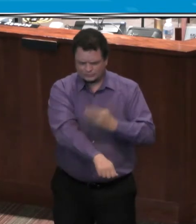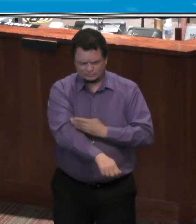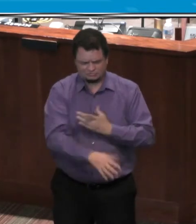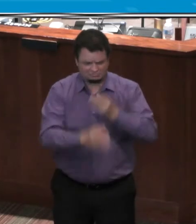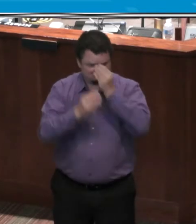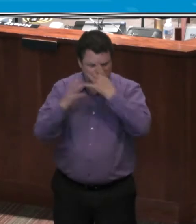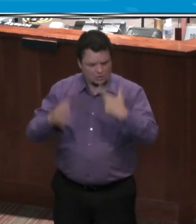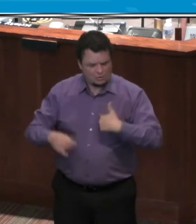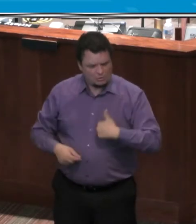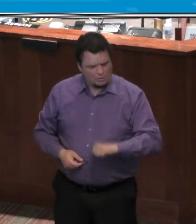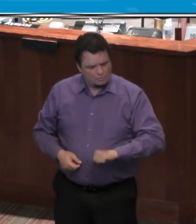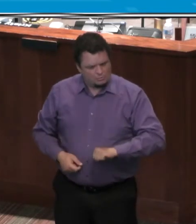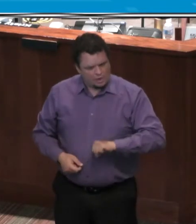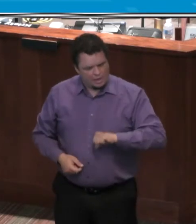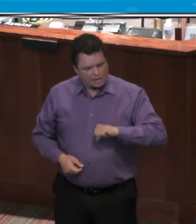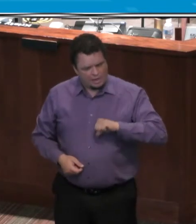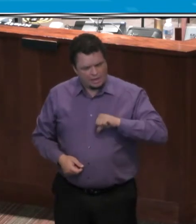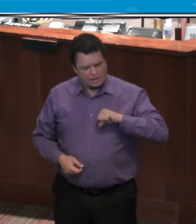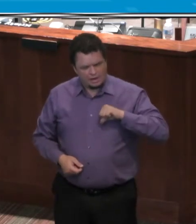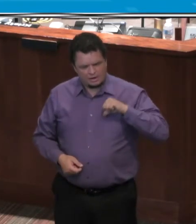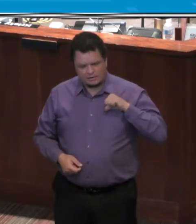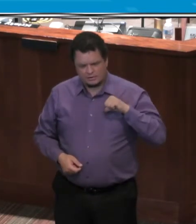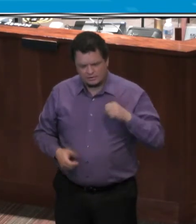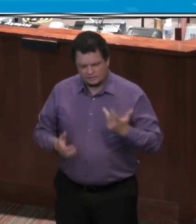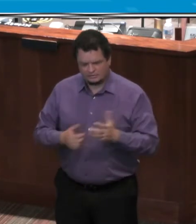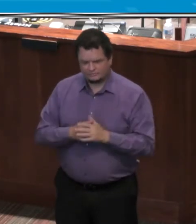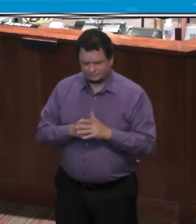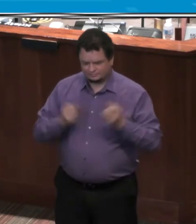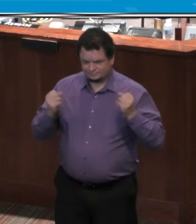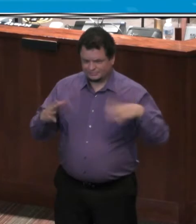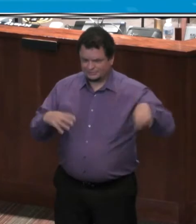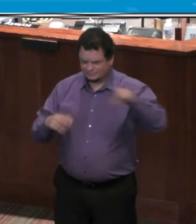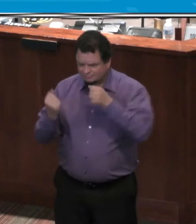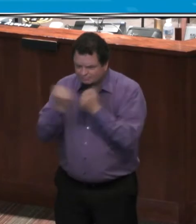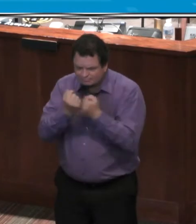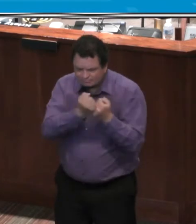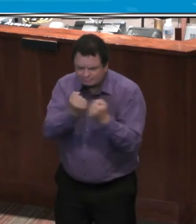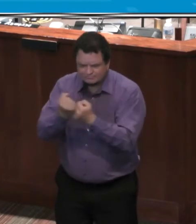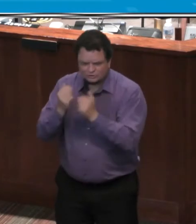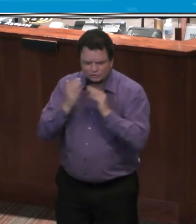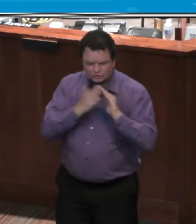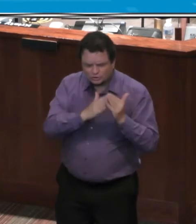and represent the community and public health in this effort.